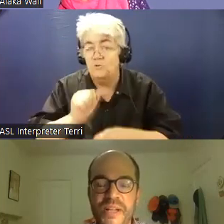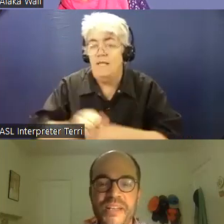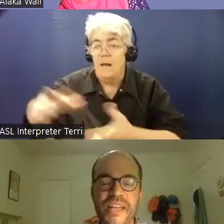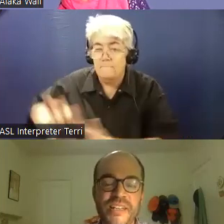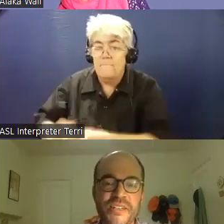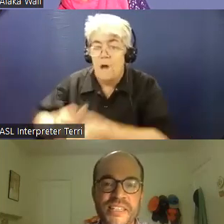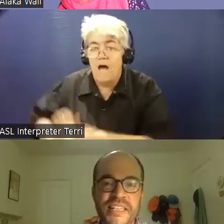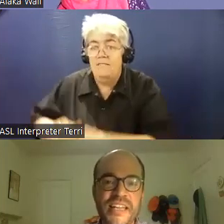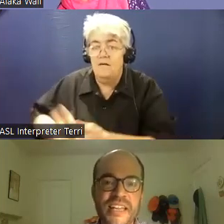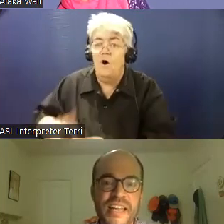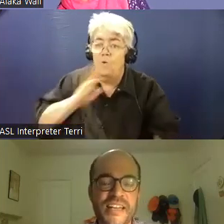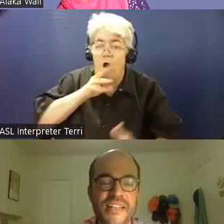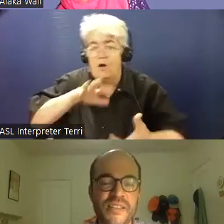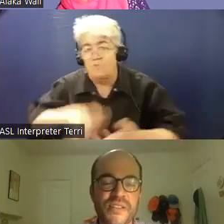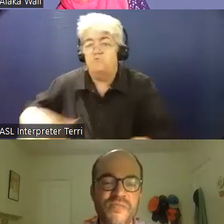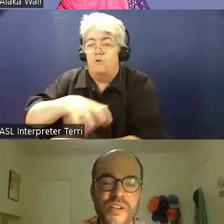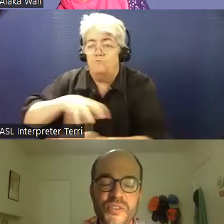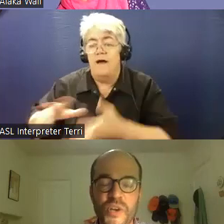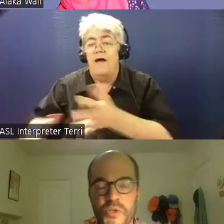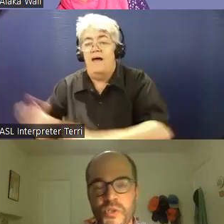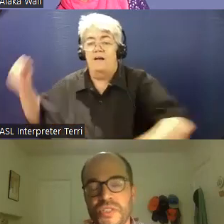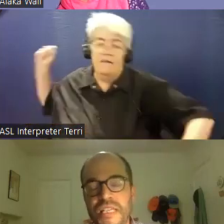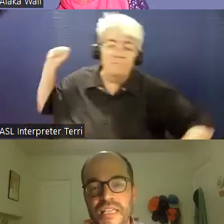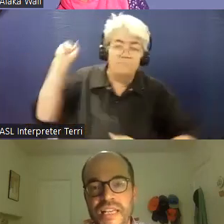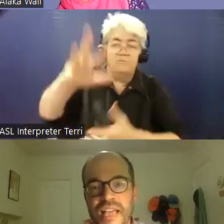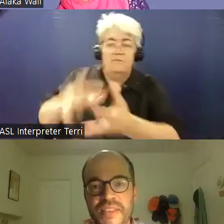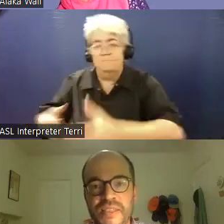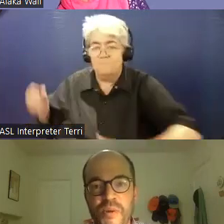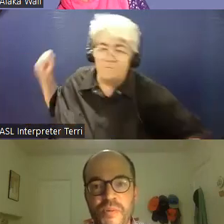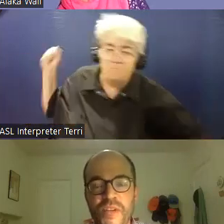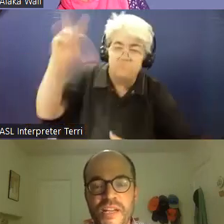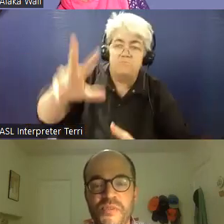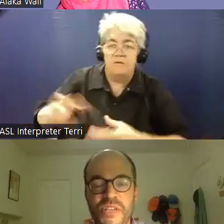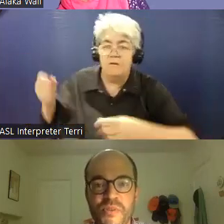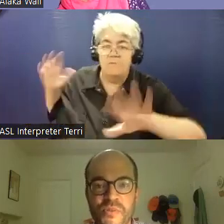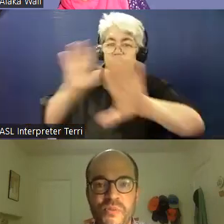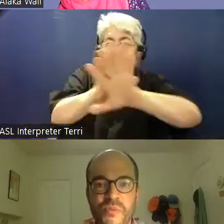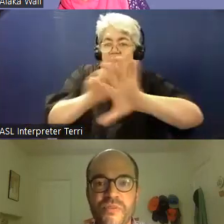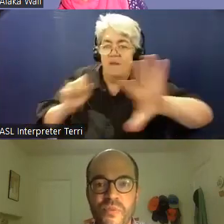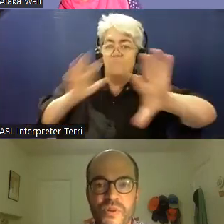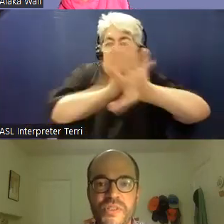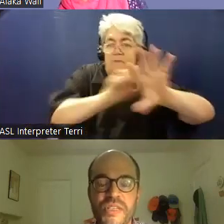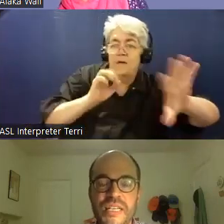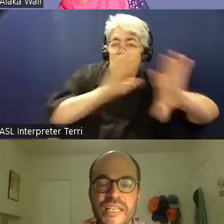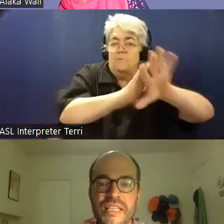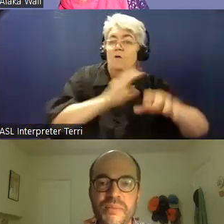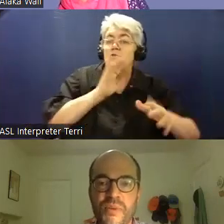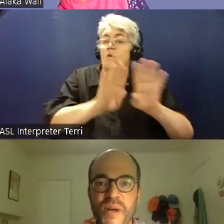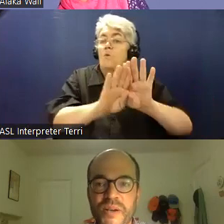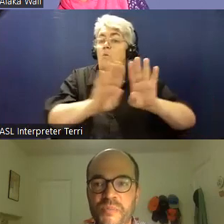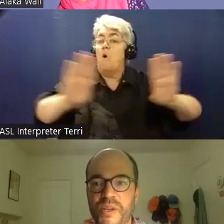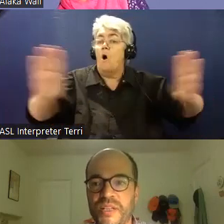making mud and slinging it at the various structures at the Pueblo Grande Museum in order to reinforce